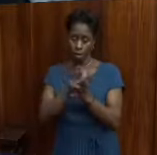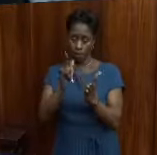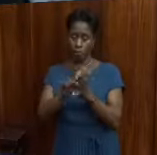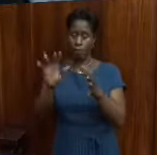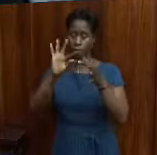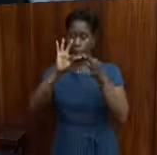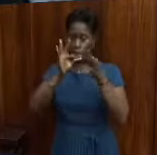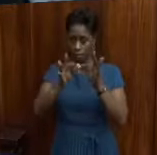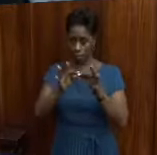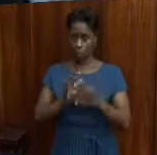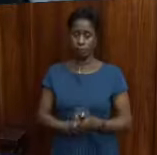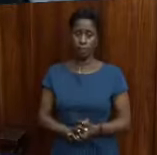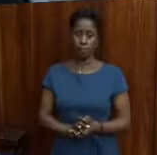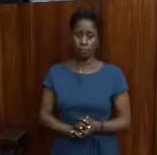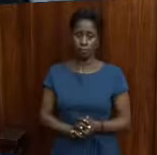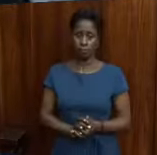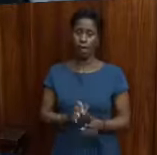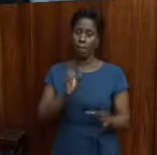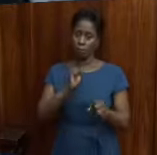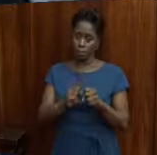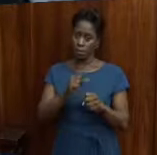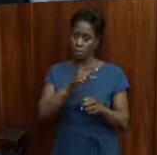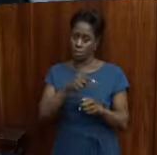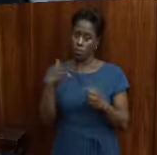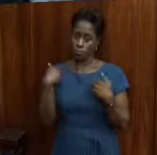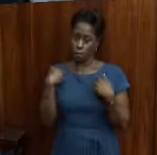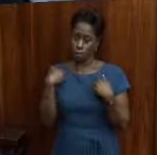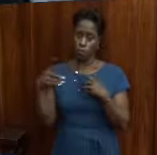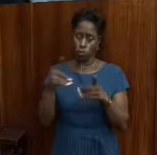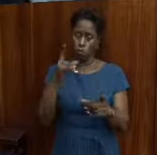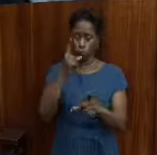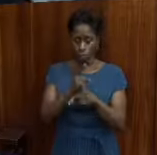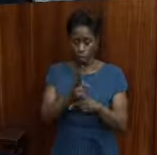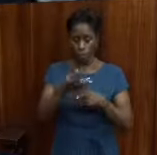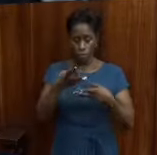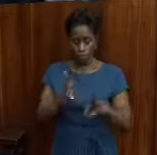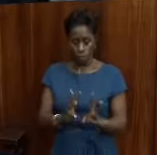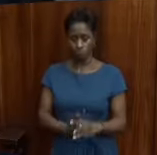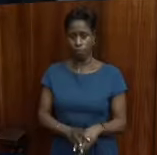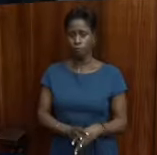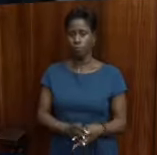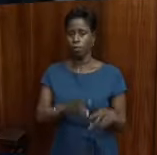but will do so in an organized and responsible manner.